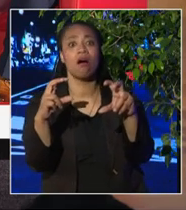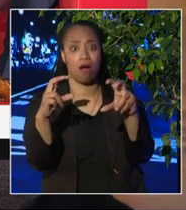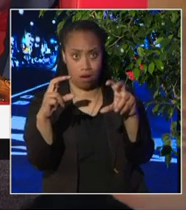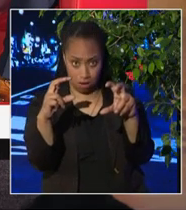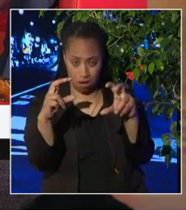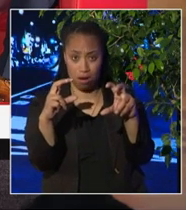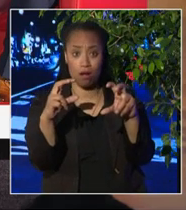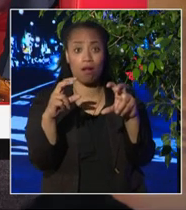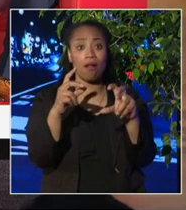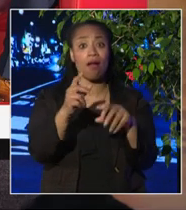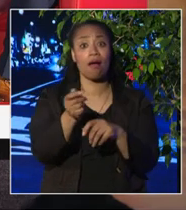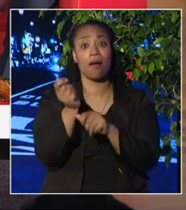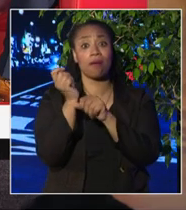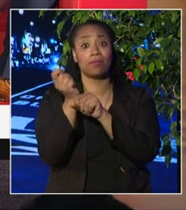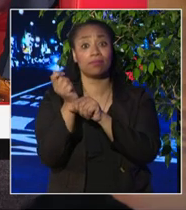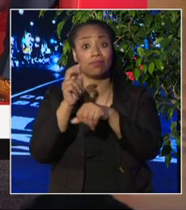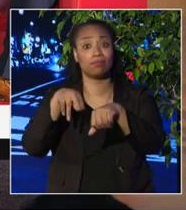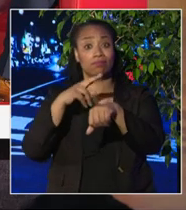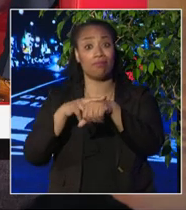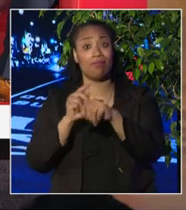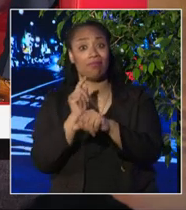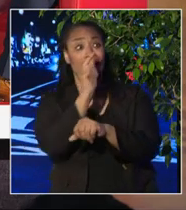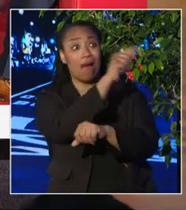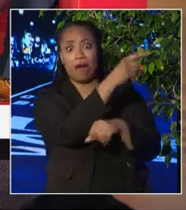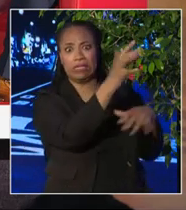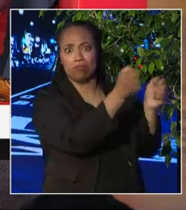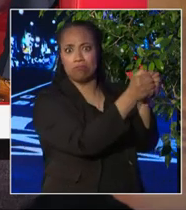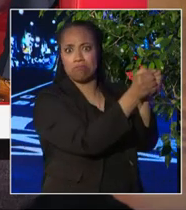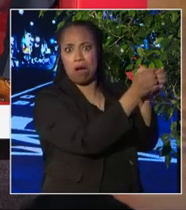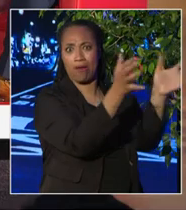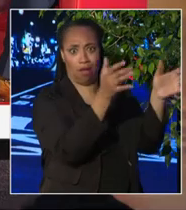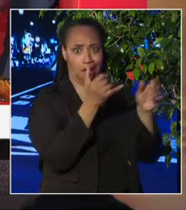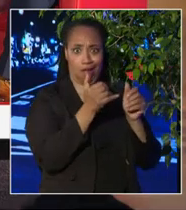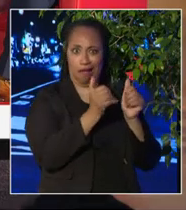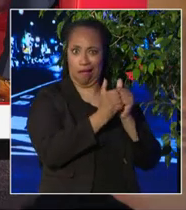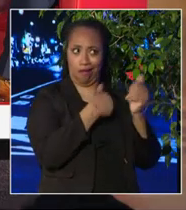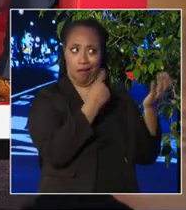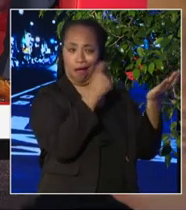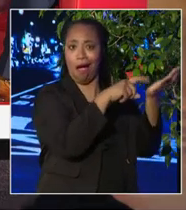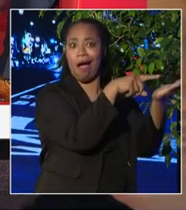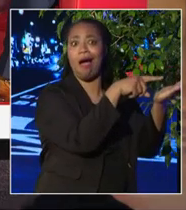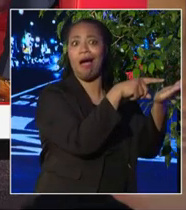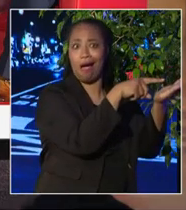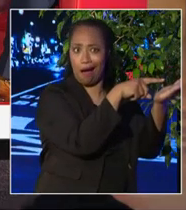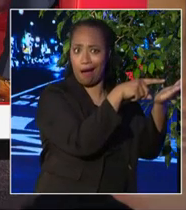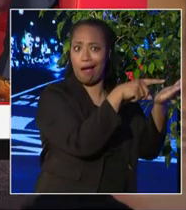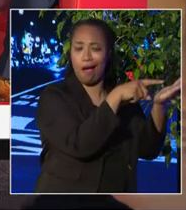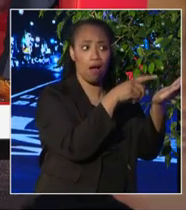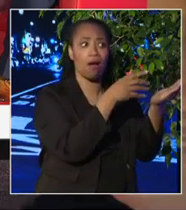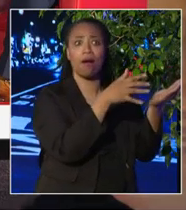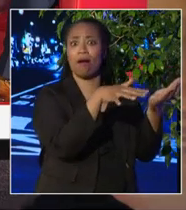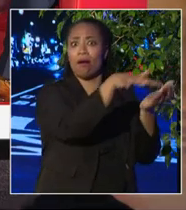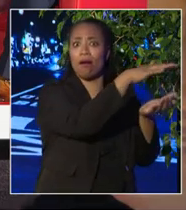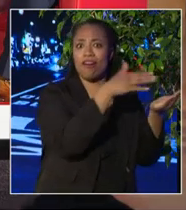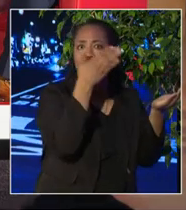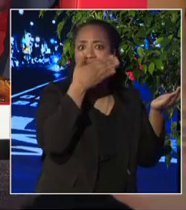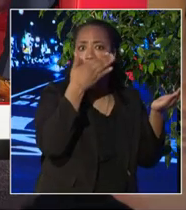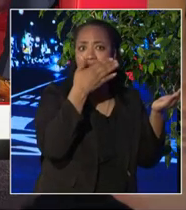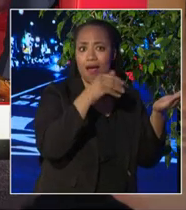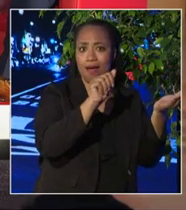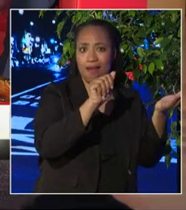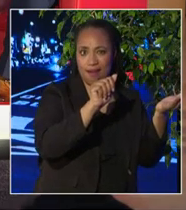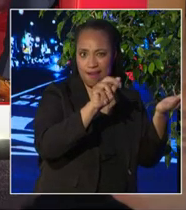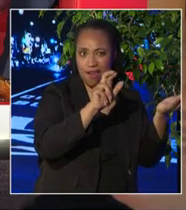for the Capitol Riverfront area, where the district made a huge, some people forget this, let me remind you. The district made a $600